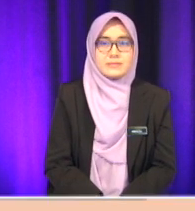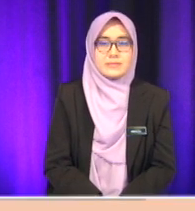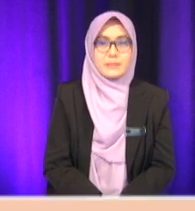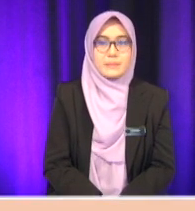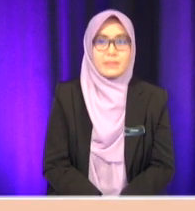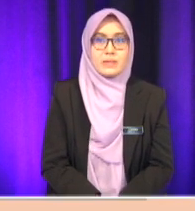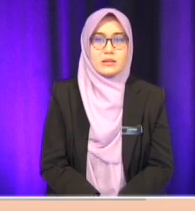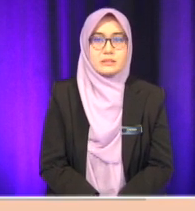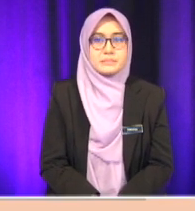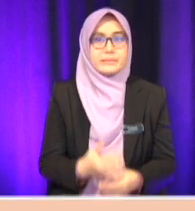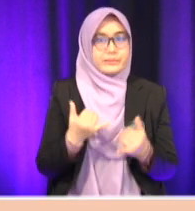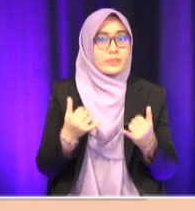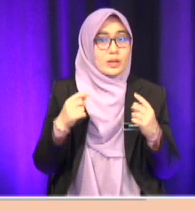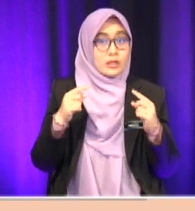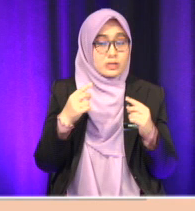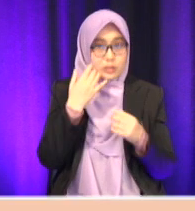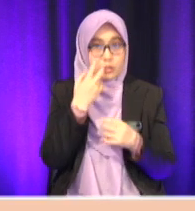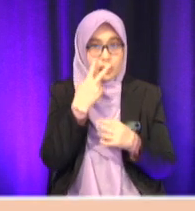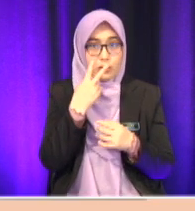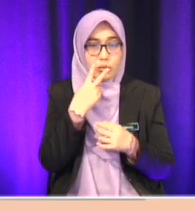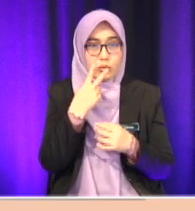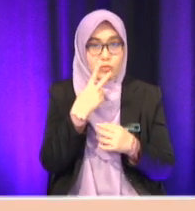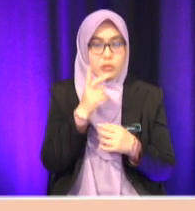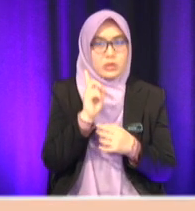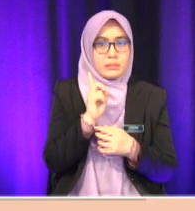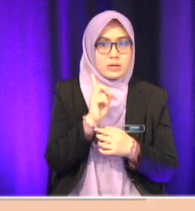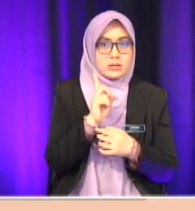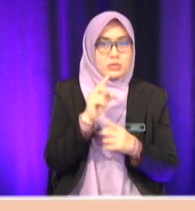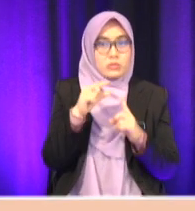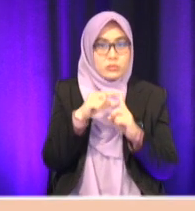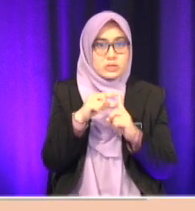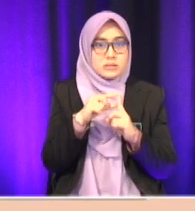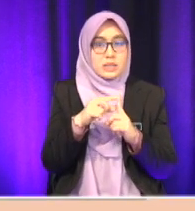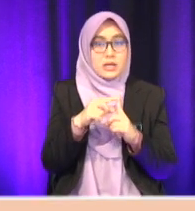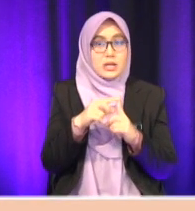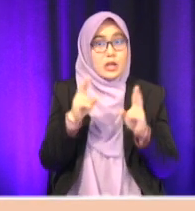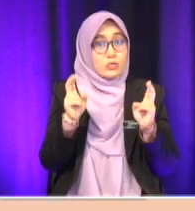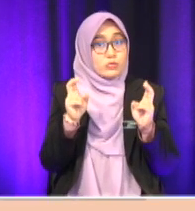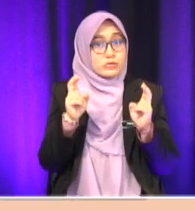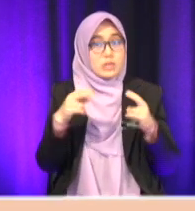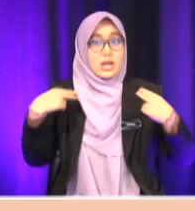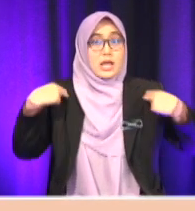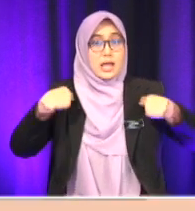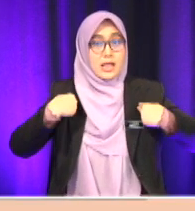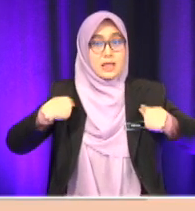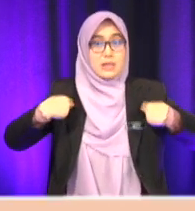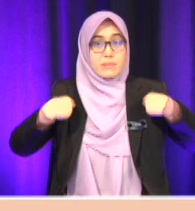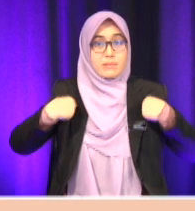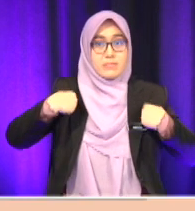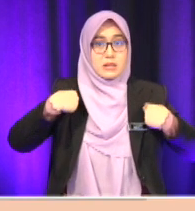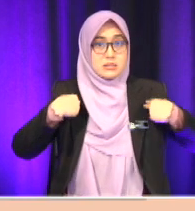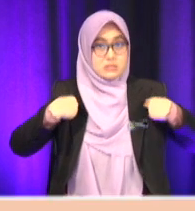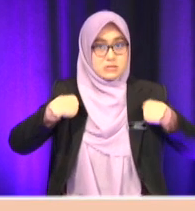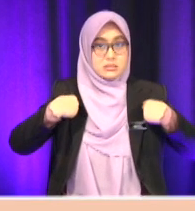So here, when I look at the word, the clue here is animals. If you look at the text from